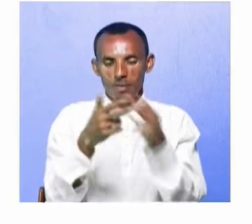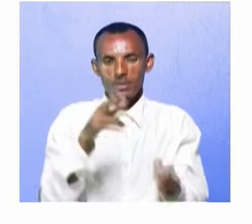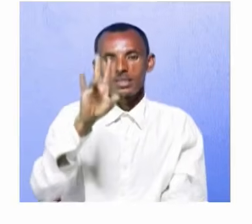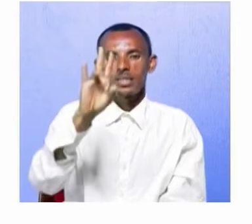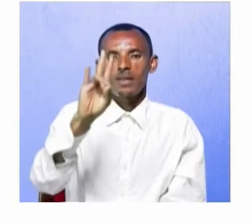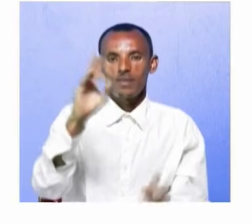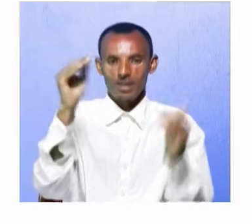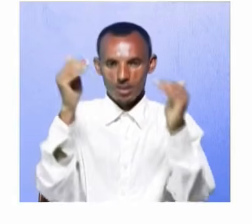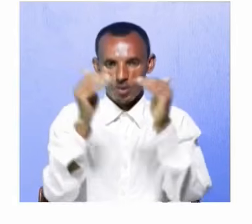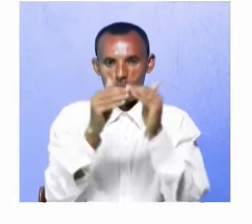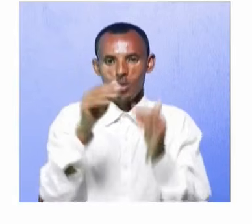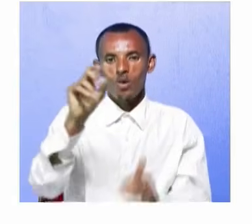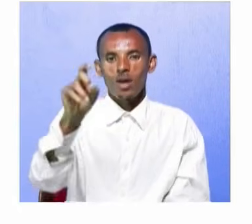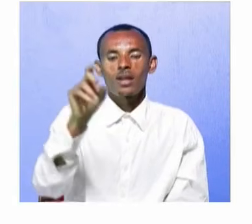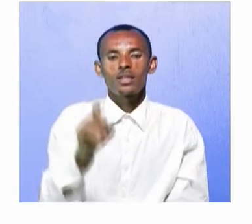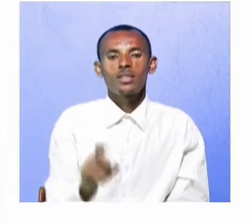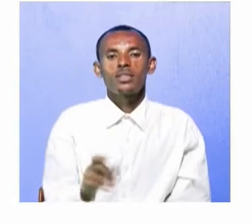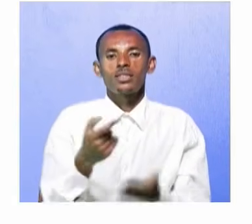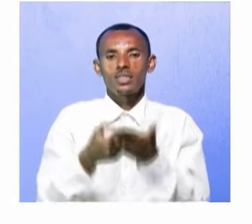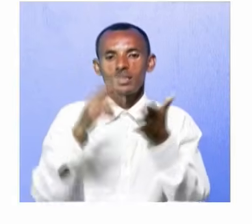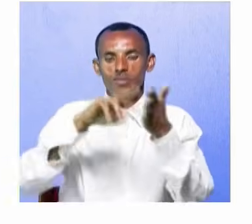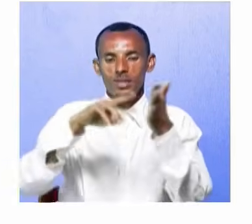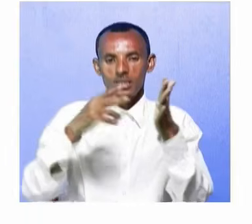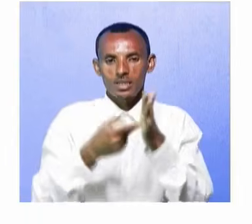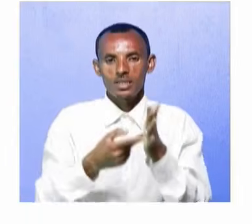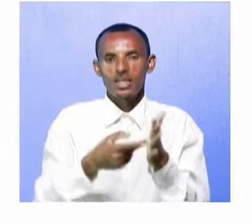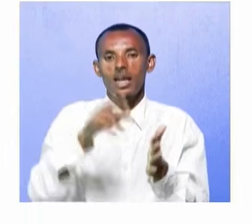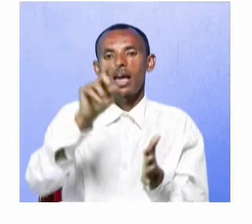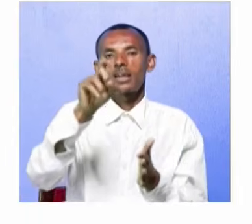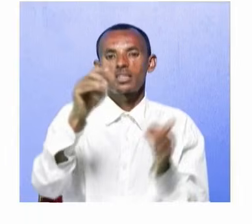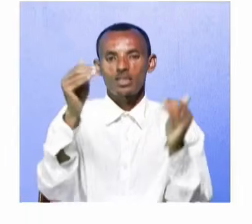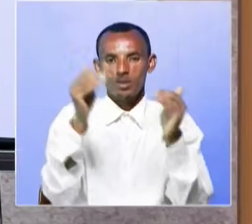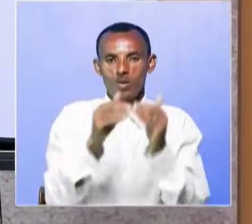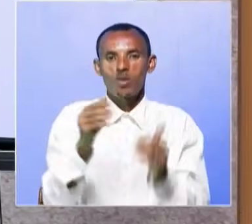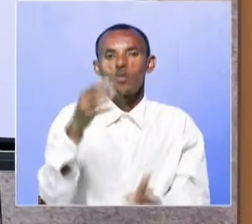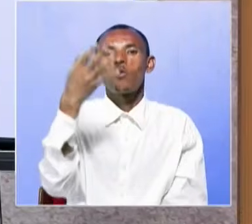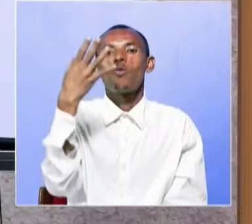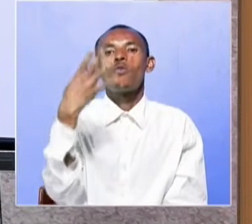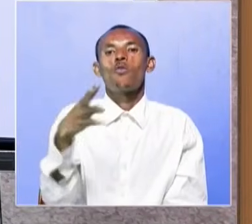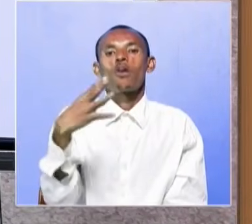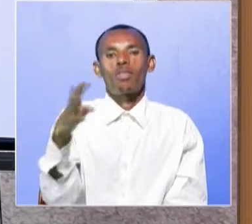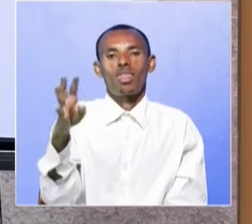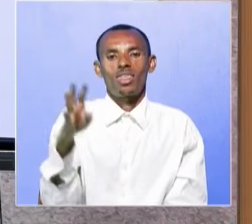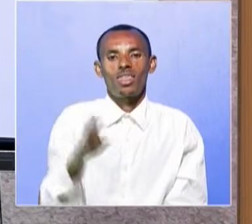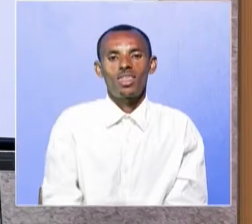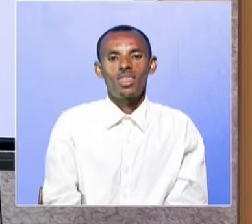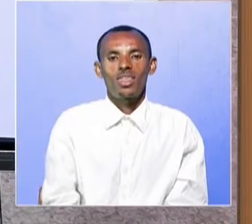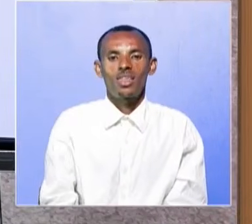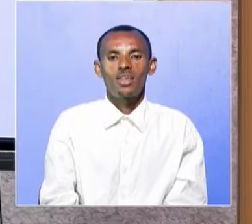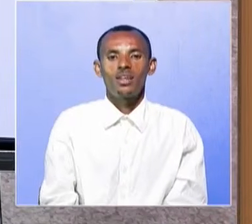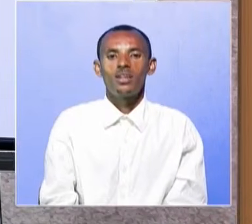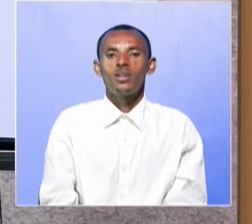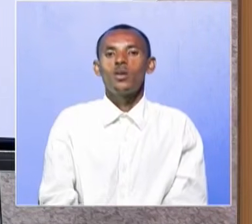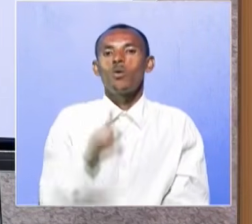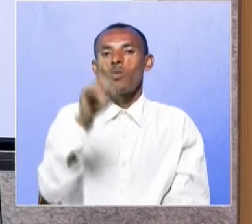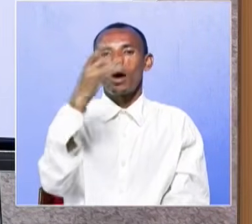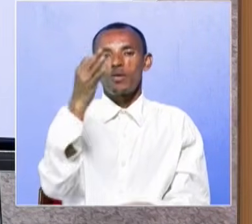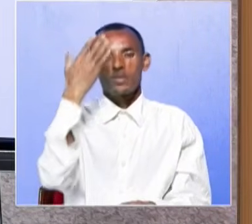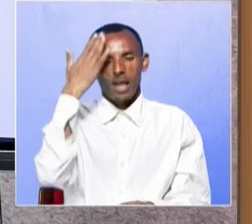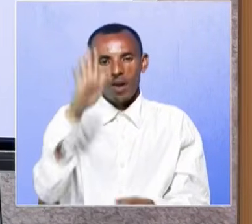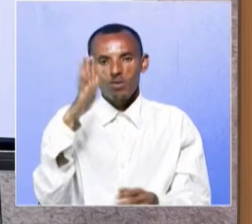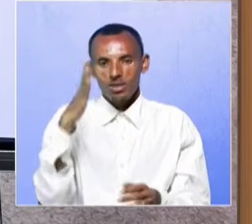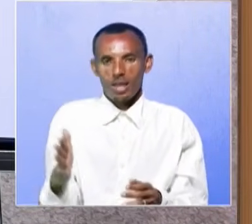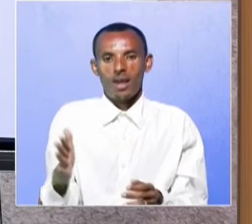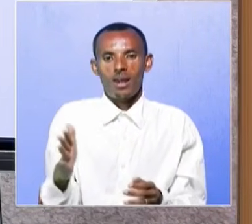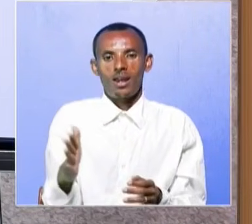equals to x. This implies x becomes 14. Okay, so one of the unknown sides